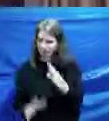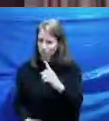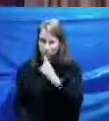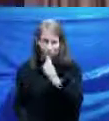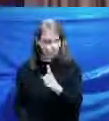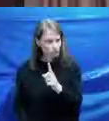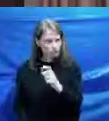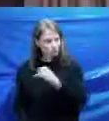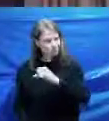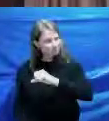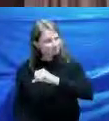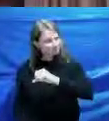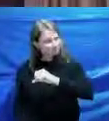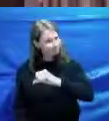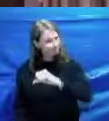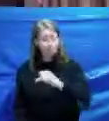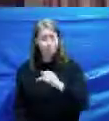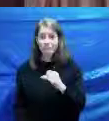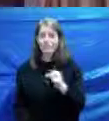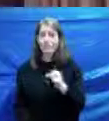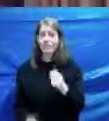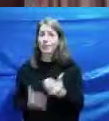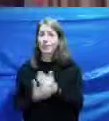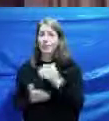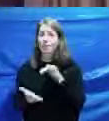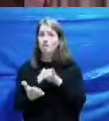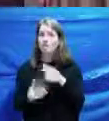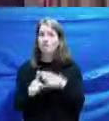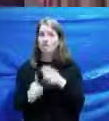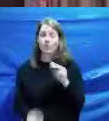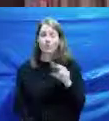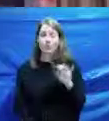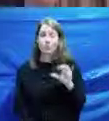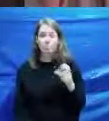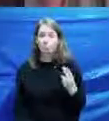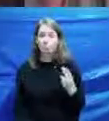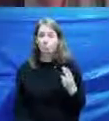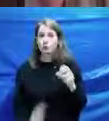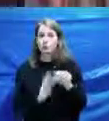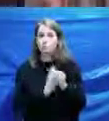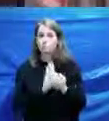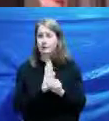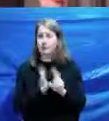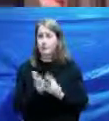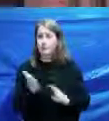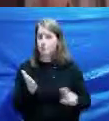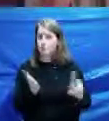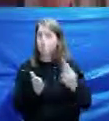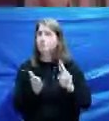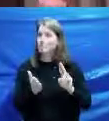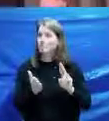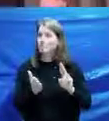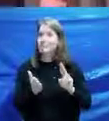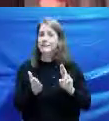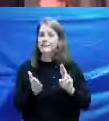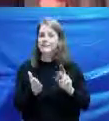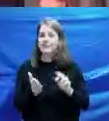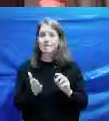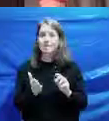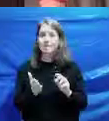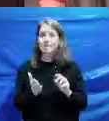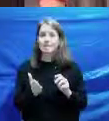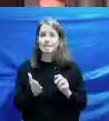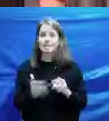week from Michigan State that Bill Schmidt did. He was one of the, actually his research in some of these international math studies was